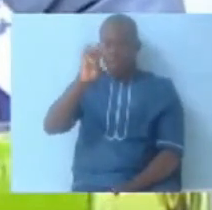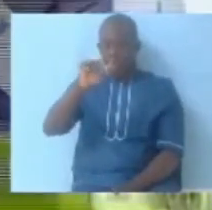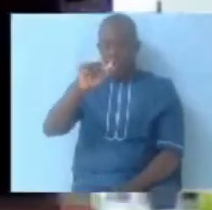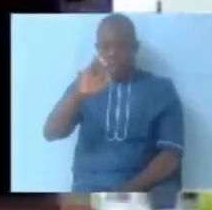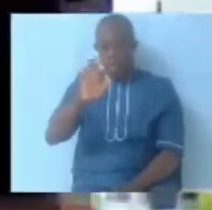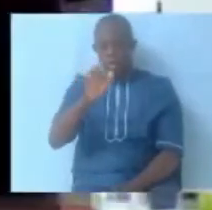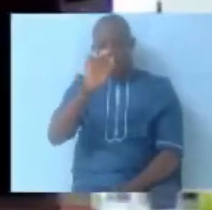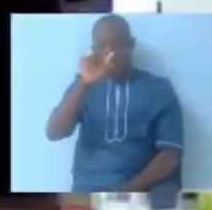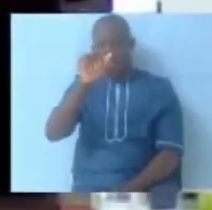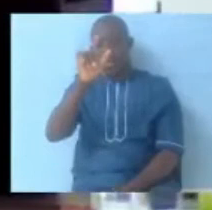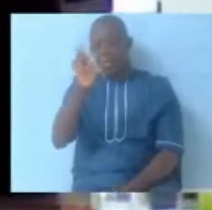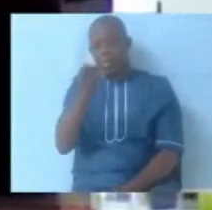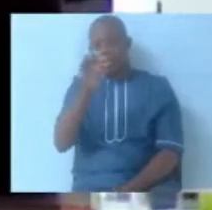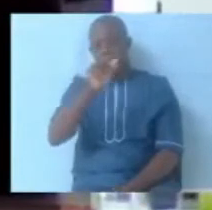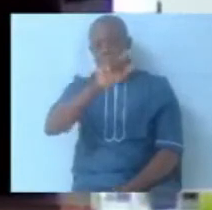watembo.